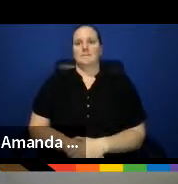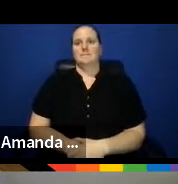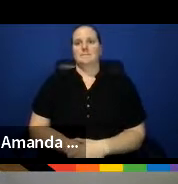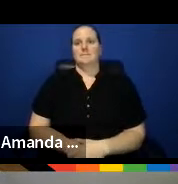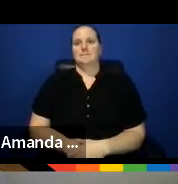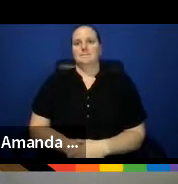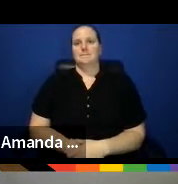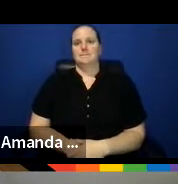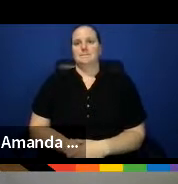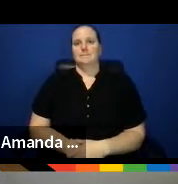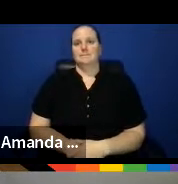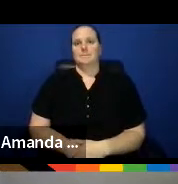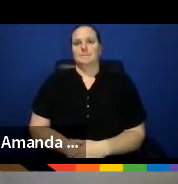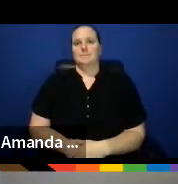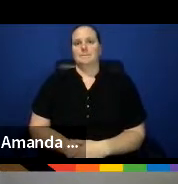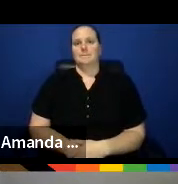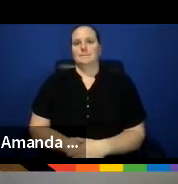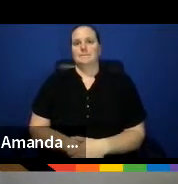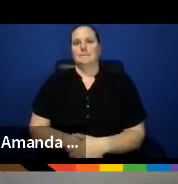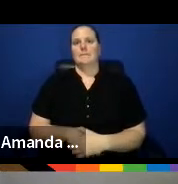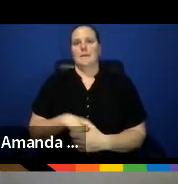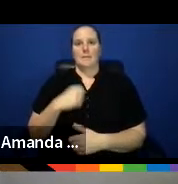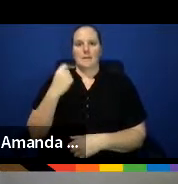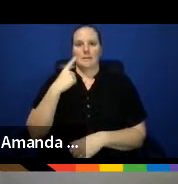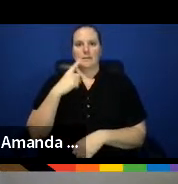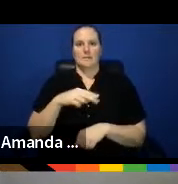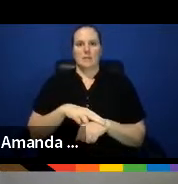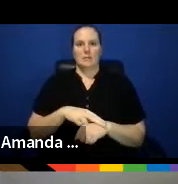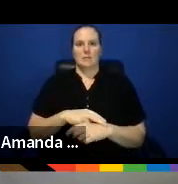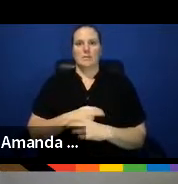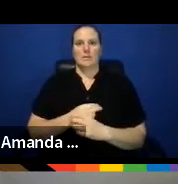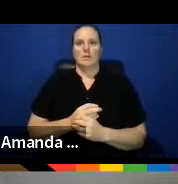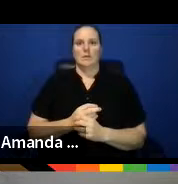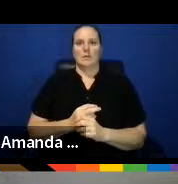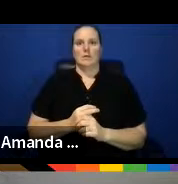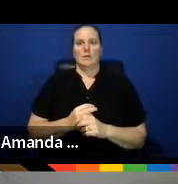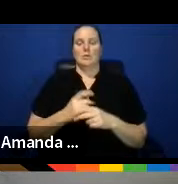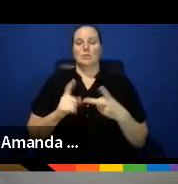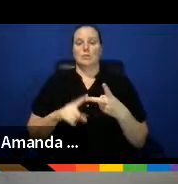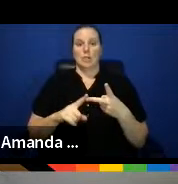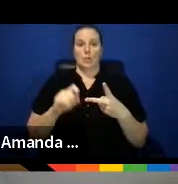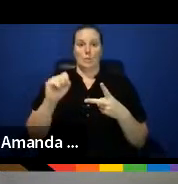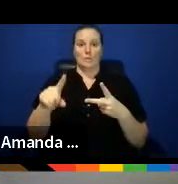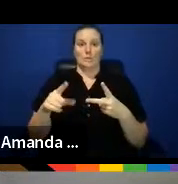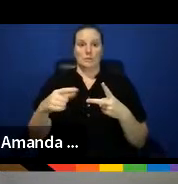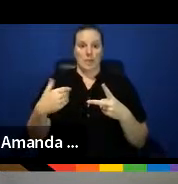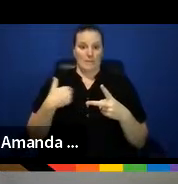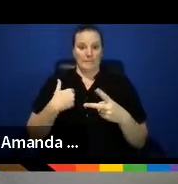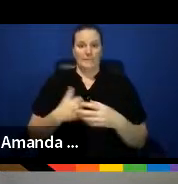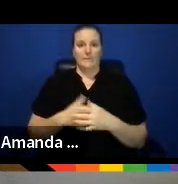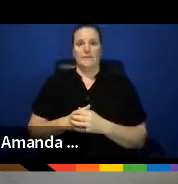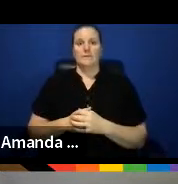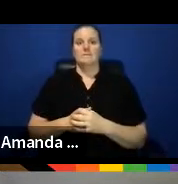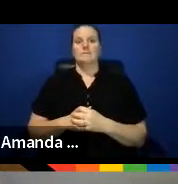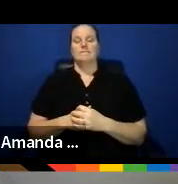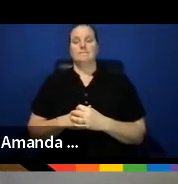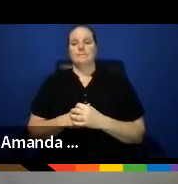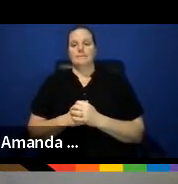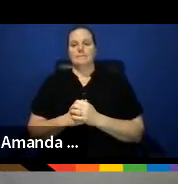Okay, that totally makes sense kind of naturally. And then a second question I had was,